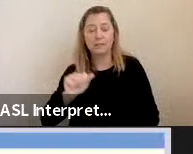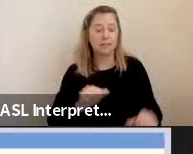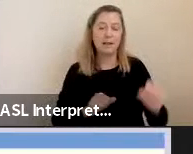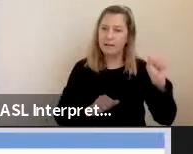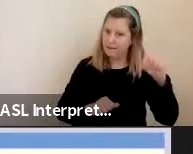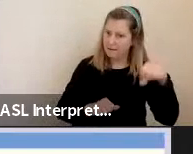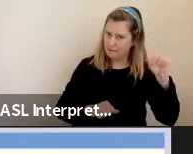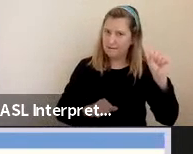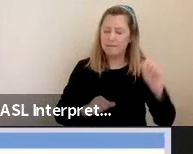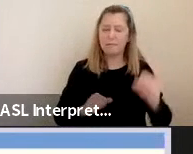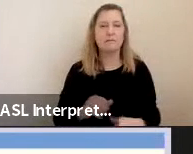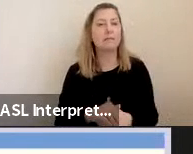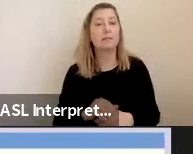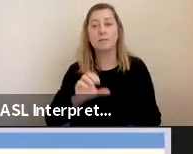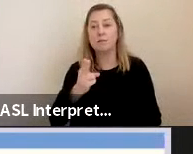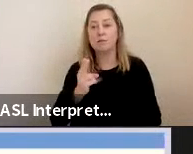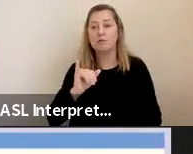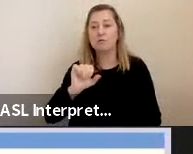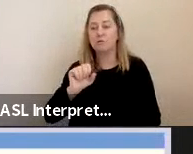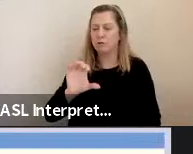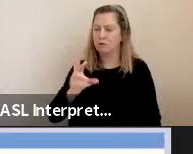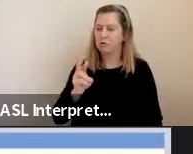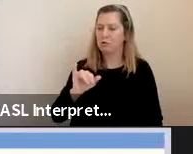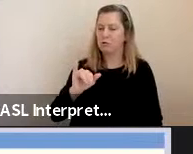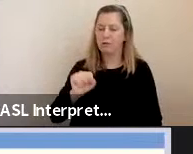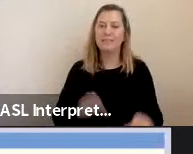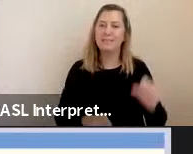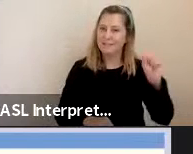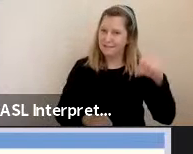Aye. Chris, Aye.